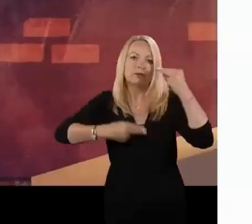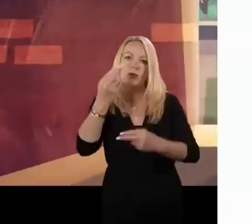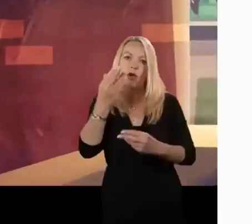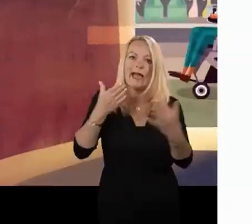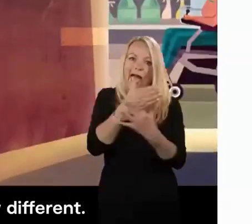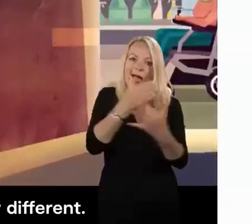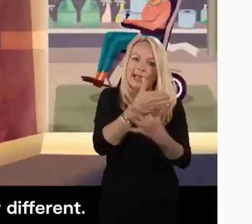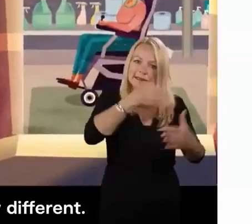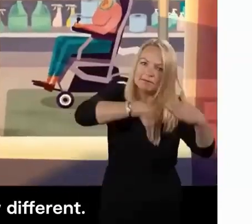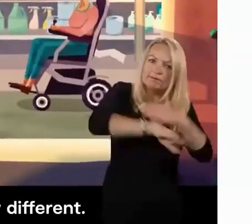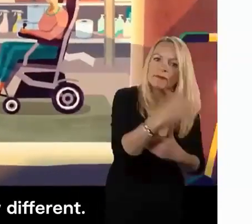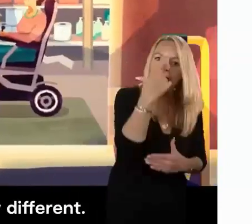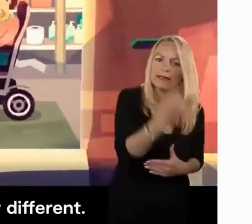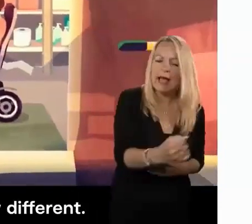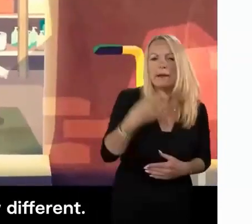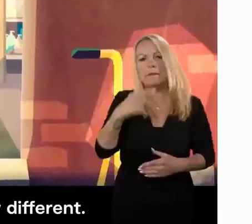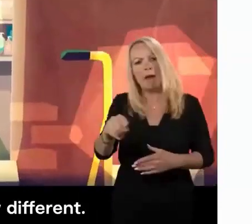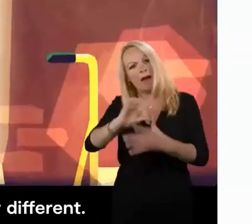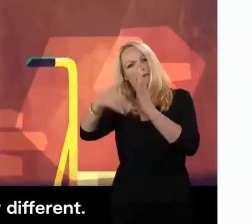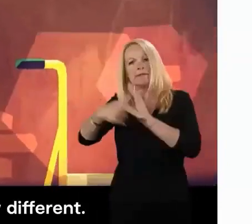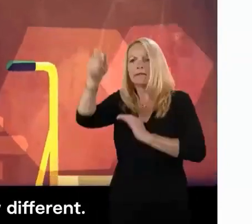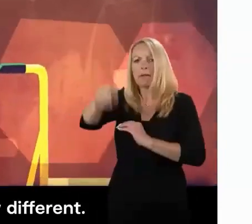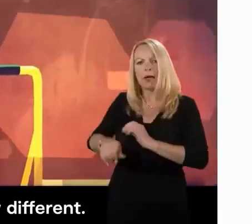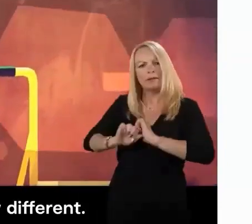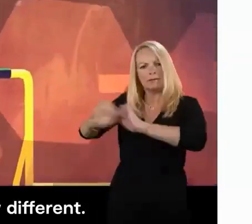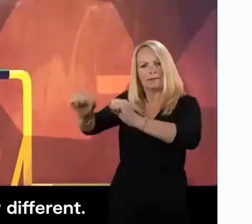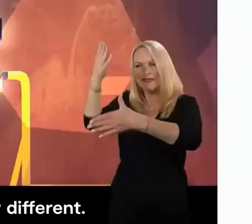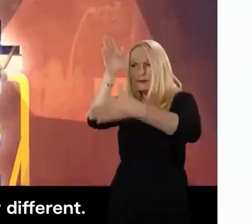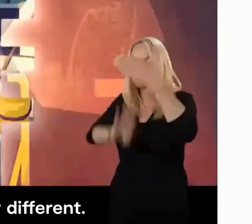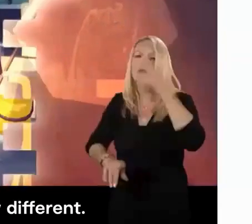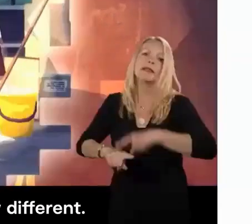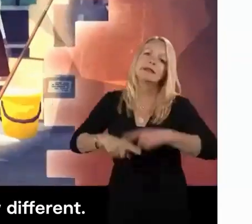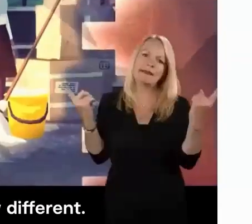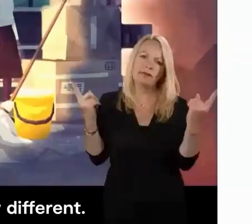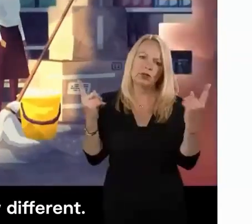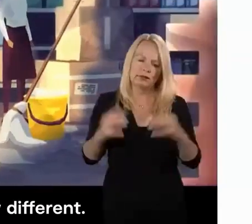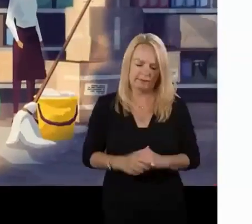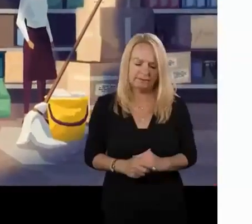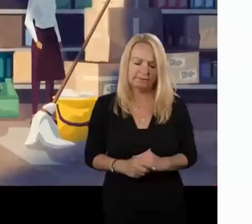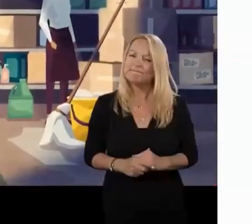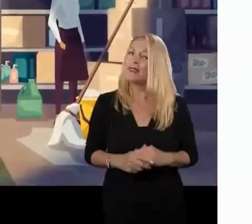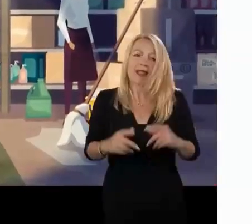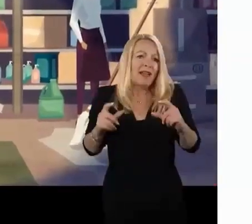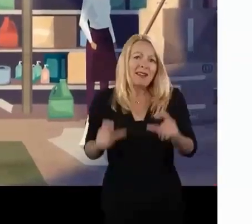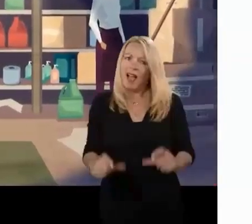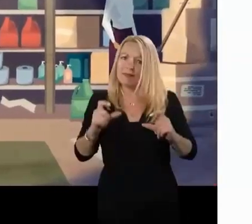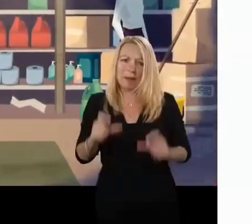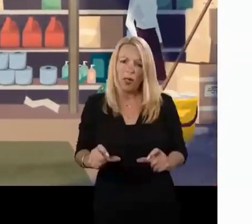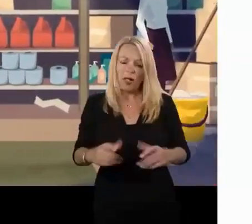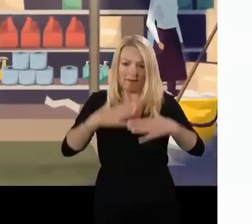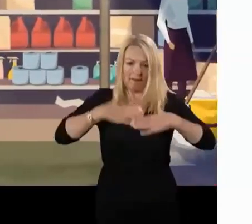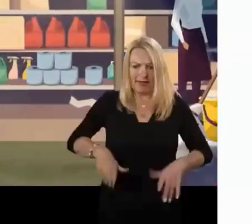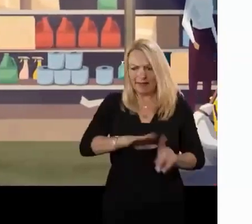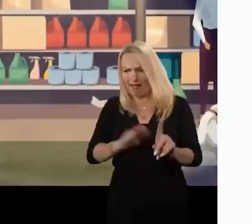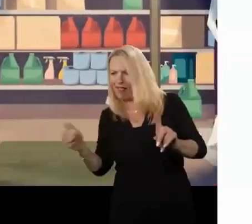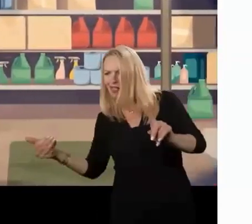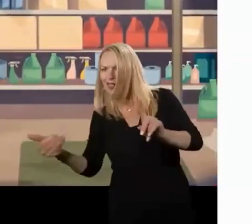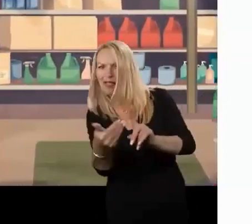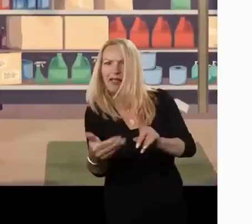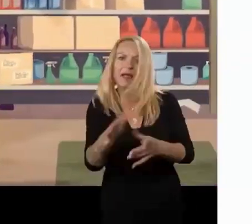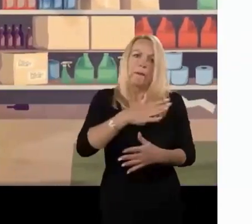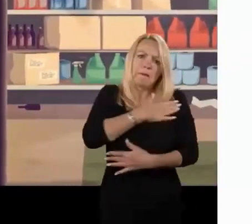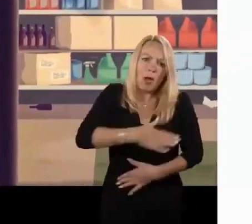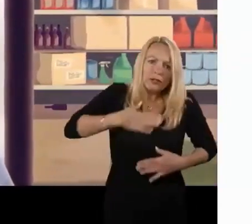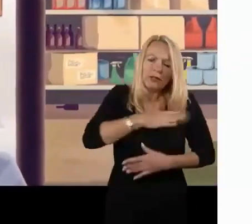this restaurant, the experience of the disabled person is very different. It is uncomfortable, both physically